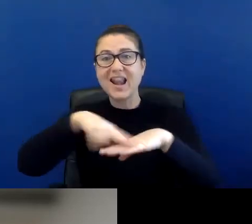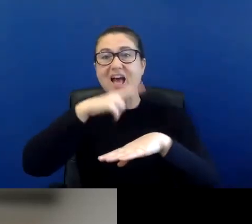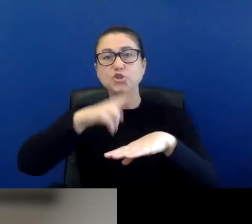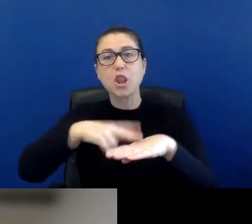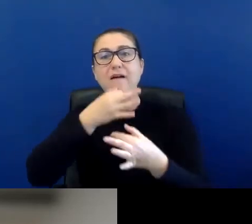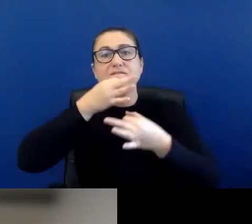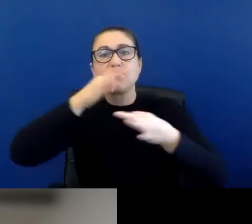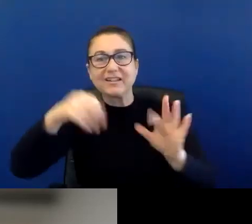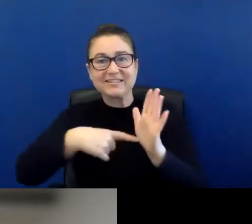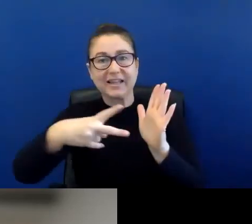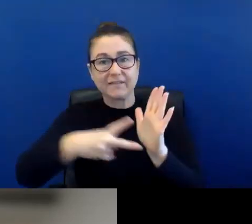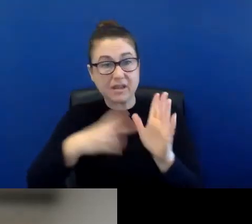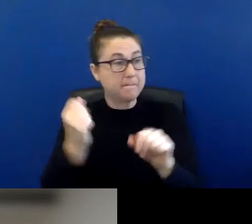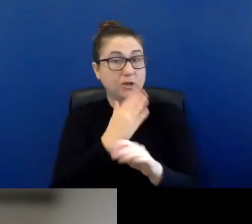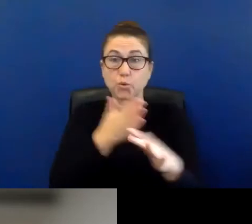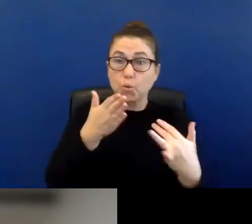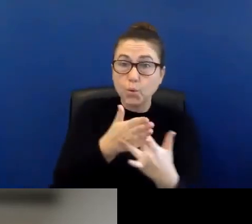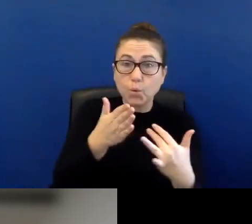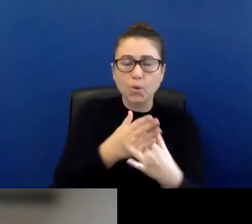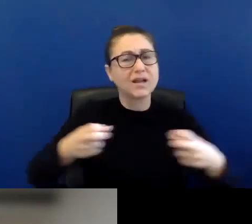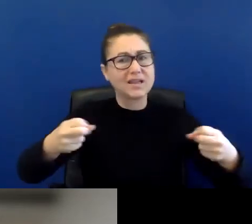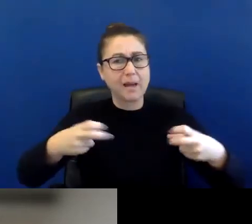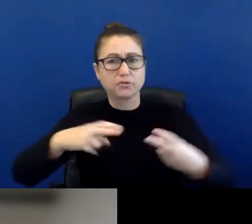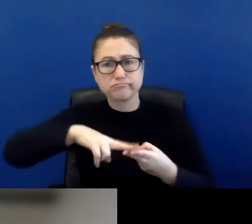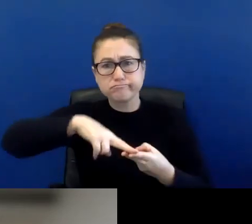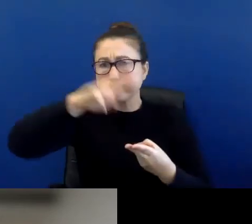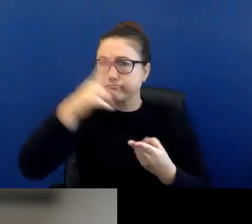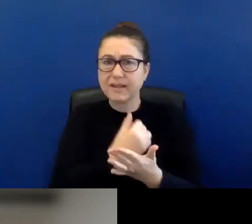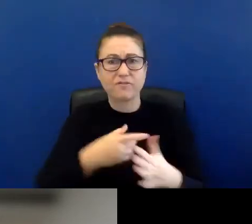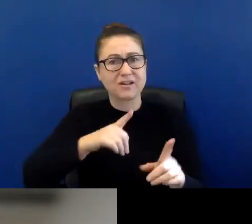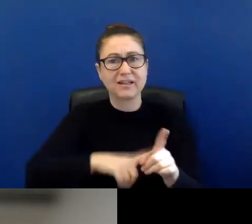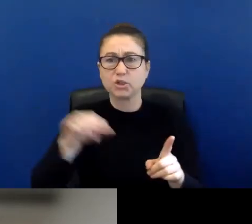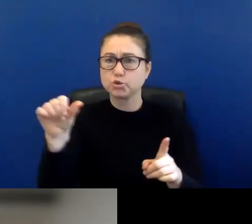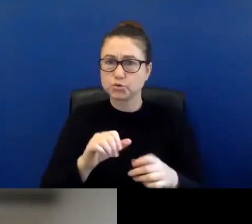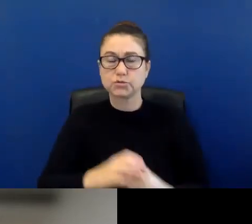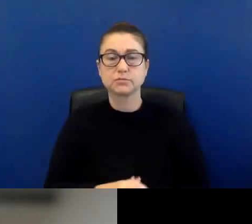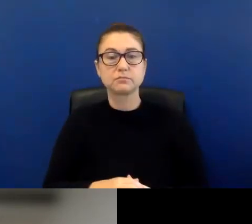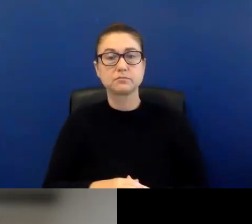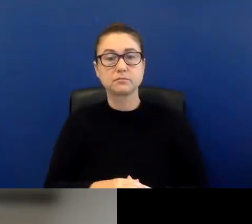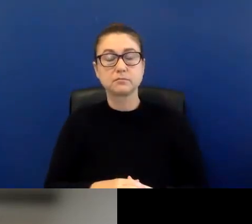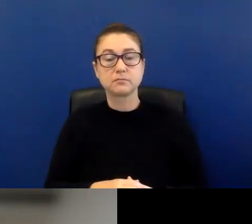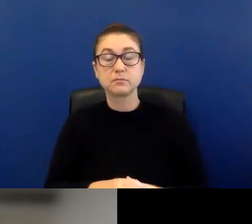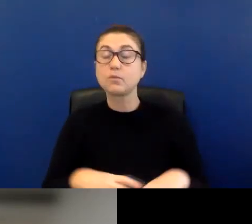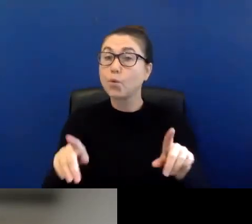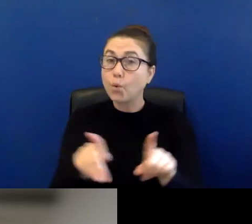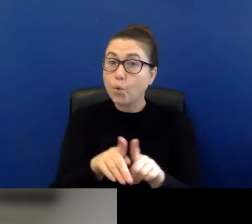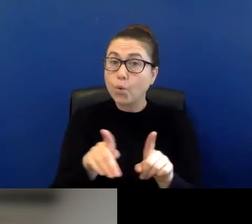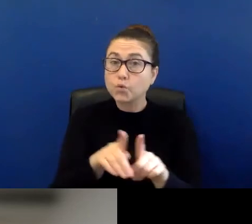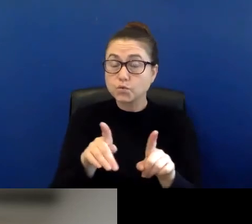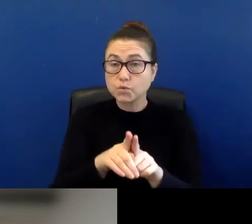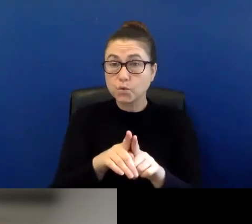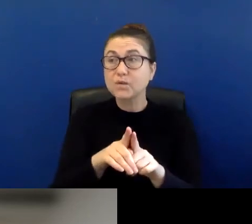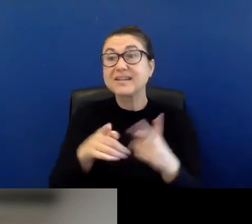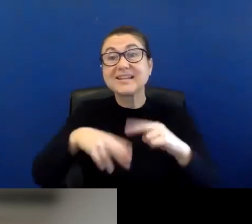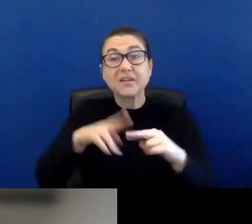services, and to increase the captioning of their content on an annual basis. It should be noted, although there is some